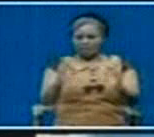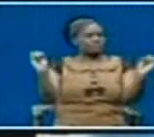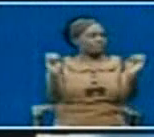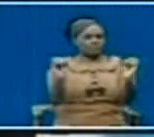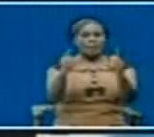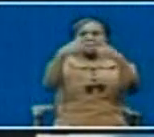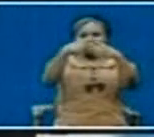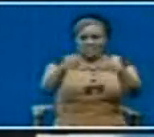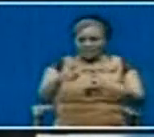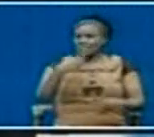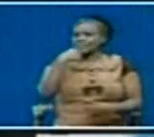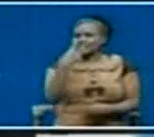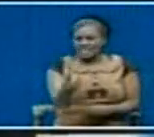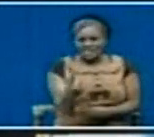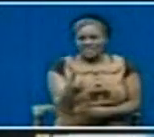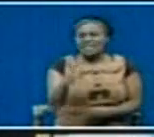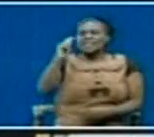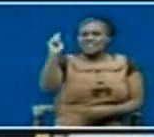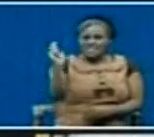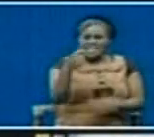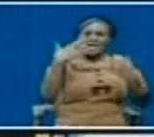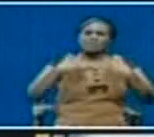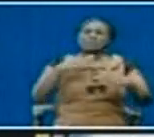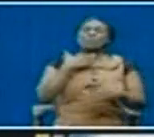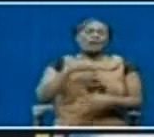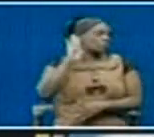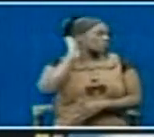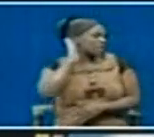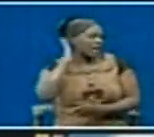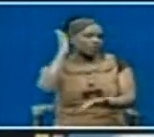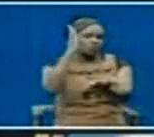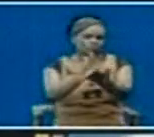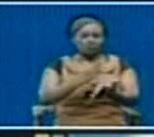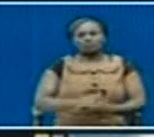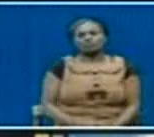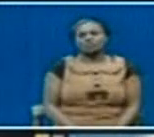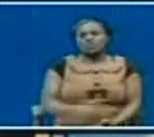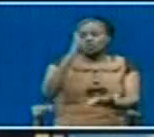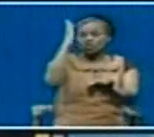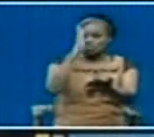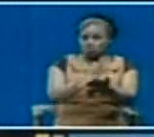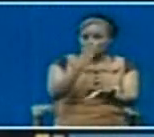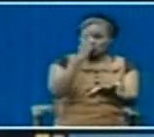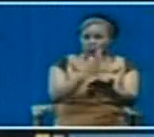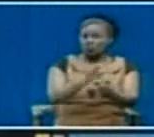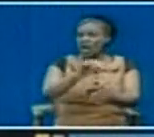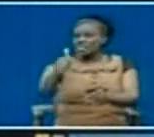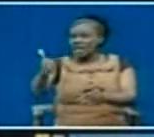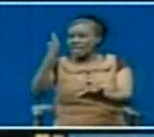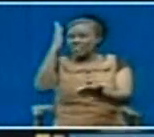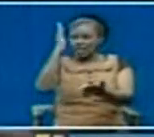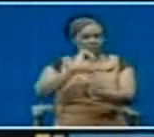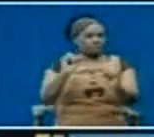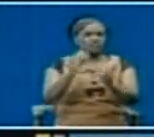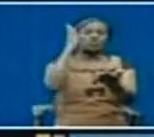But let me tell you, Kenyans would like to hear the truth. And the truth, and nothing but the truth.